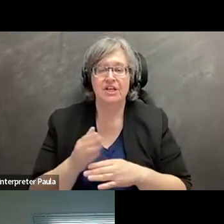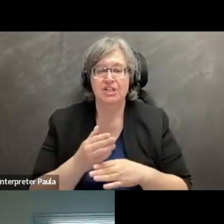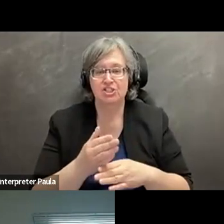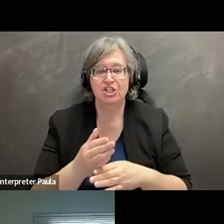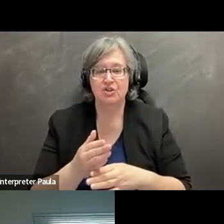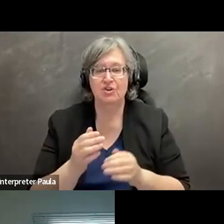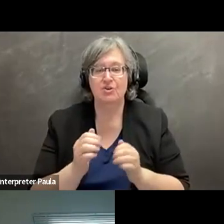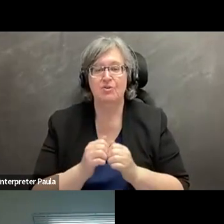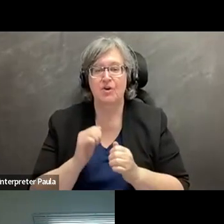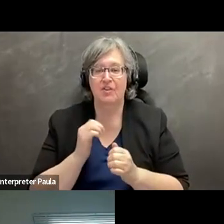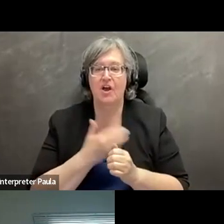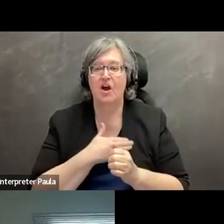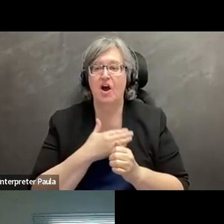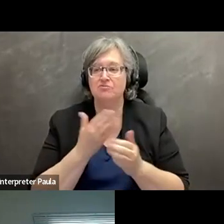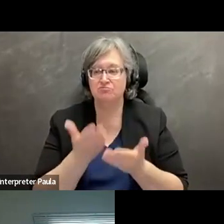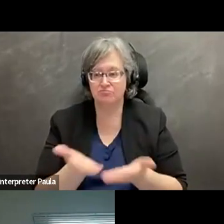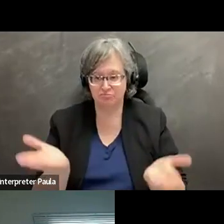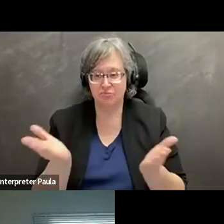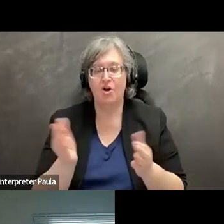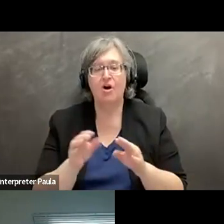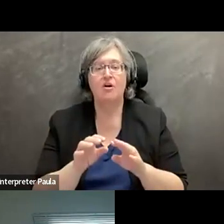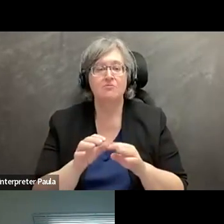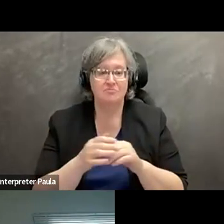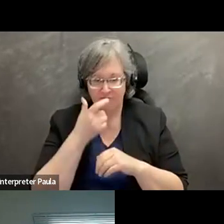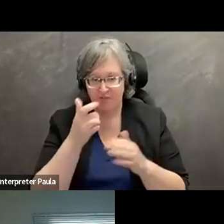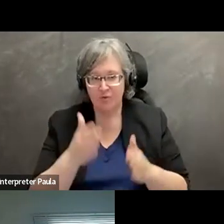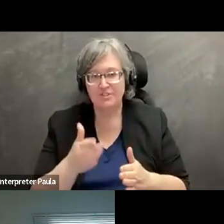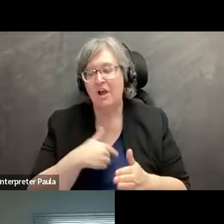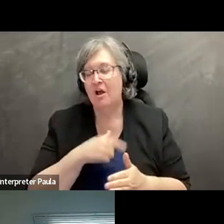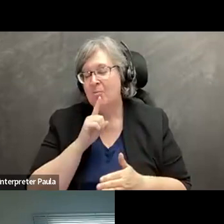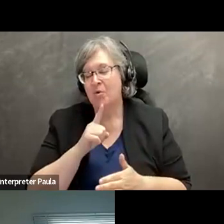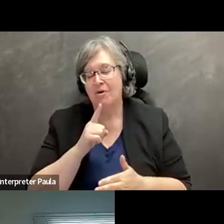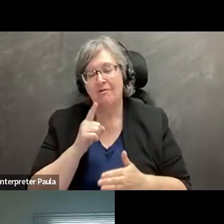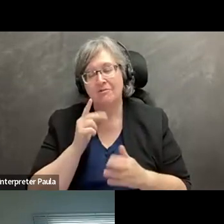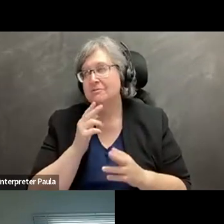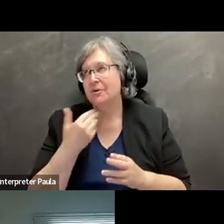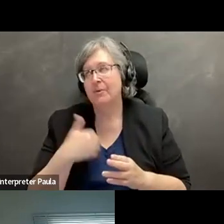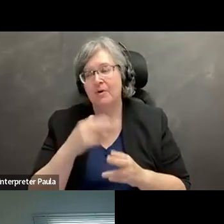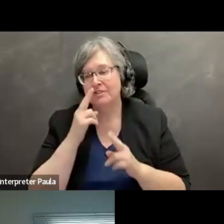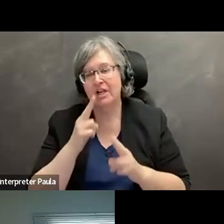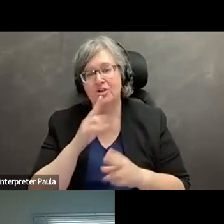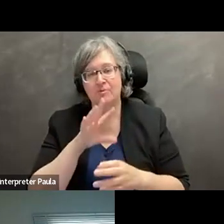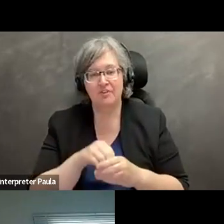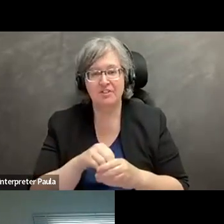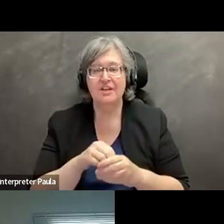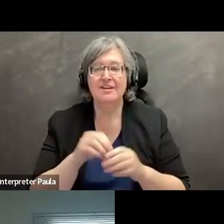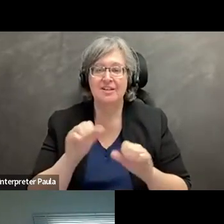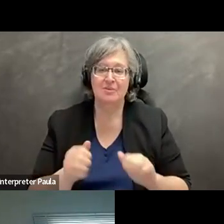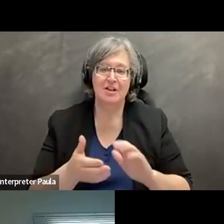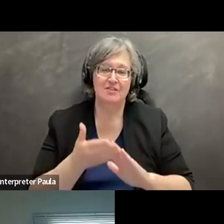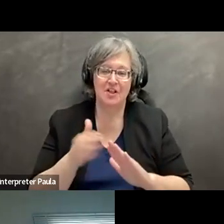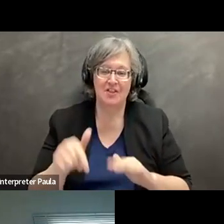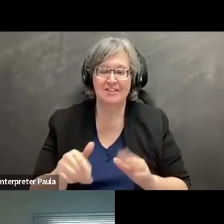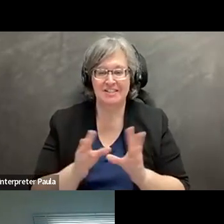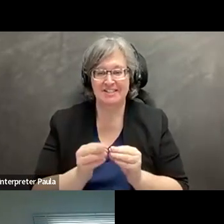with our breadth of audience. So I am so honored to be a part of this and to have been able to facilitate this